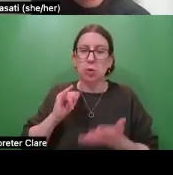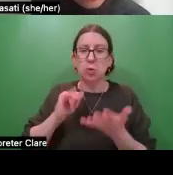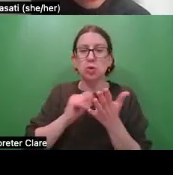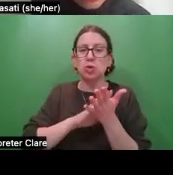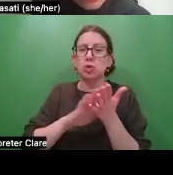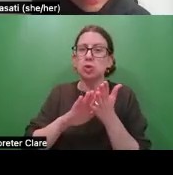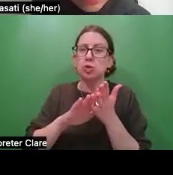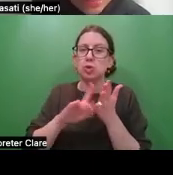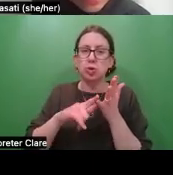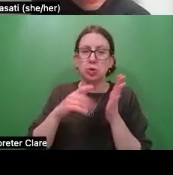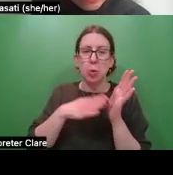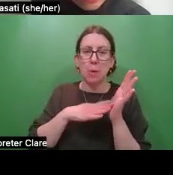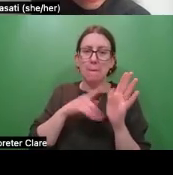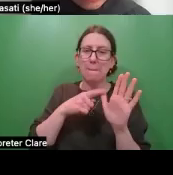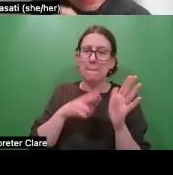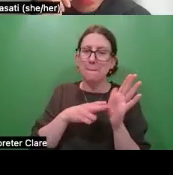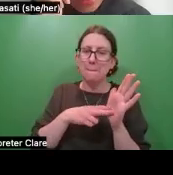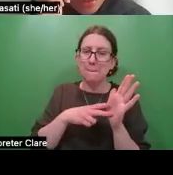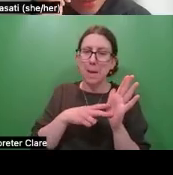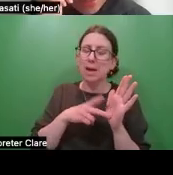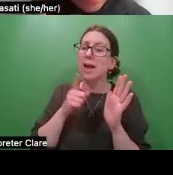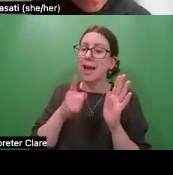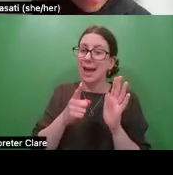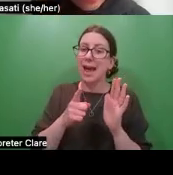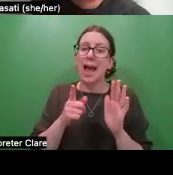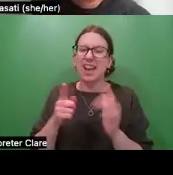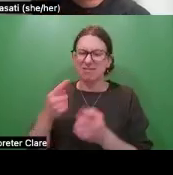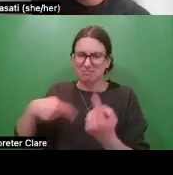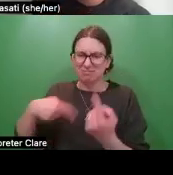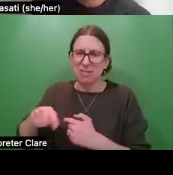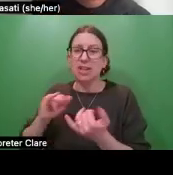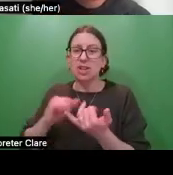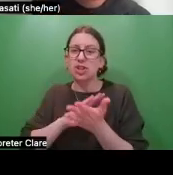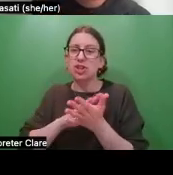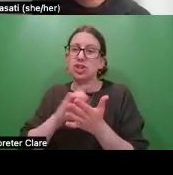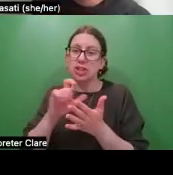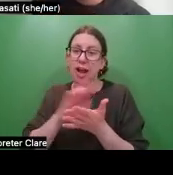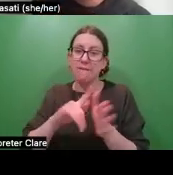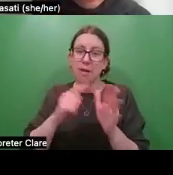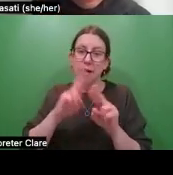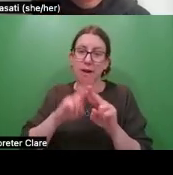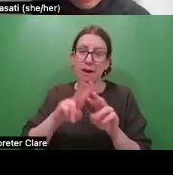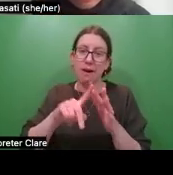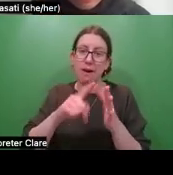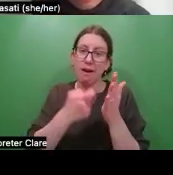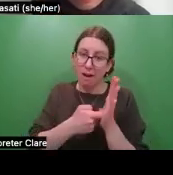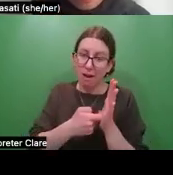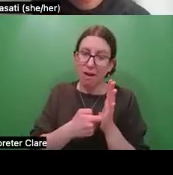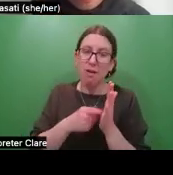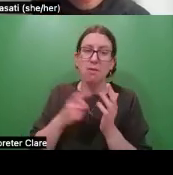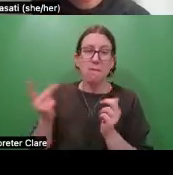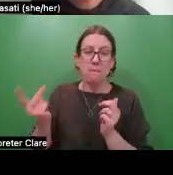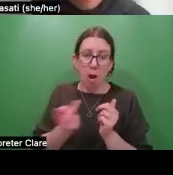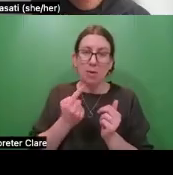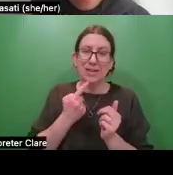In 2016 clearly showed that trust is influenced both cognitively and affectively.